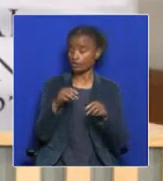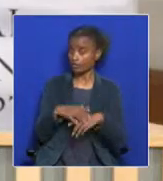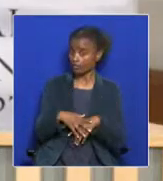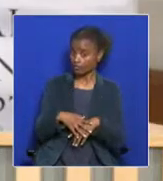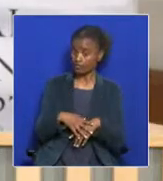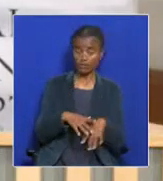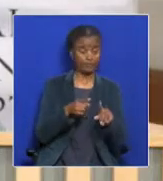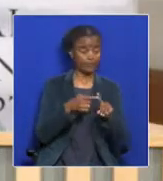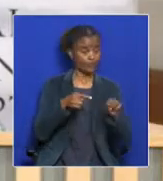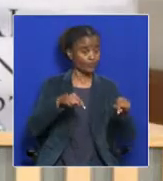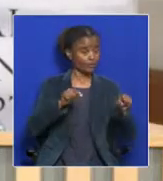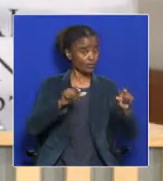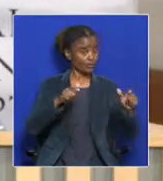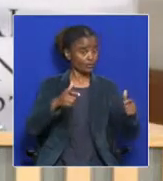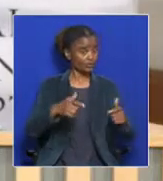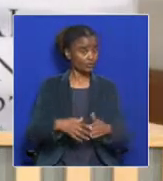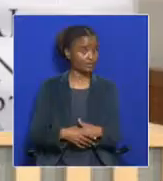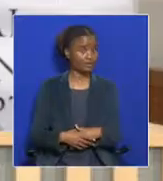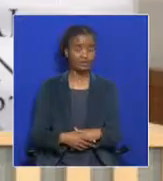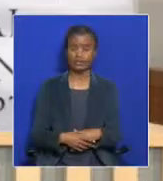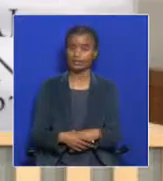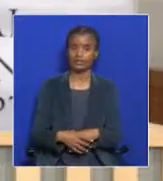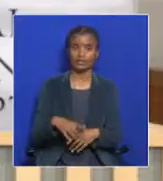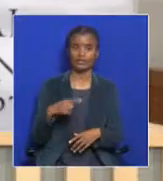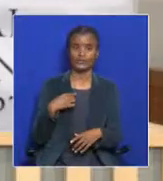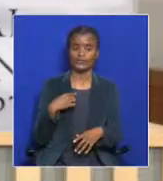to hire as a DPCI at this rate, you see that?